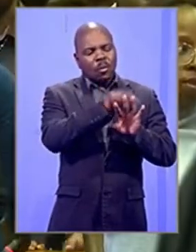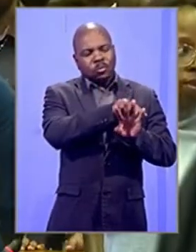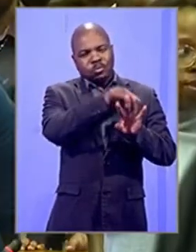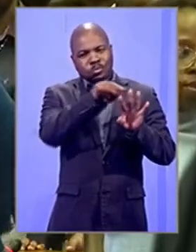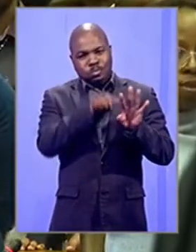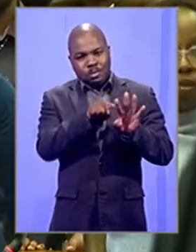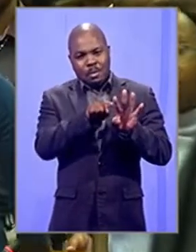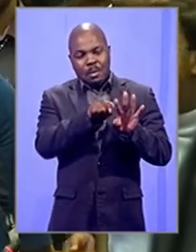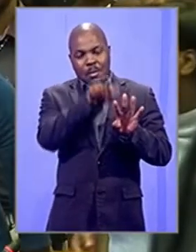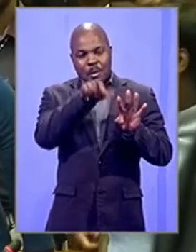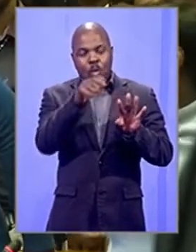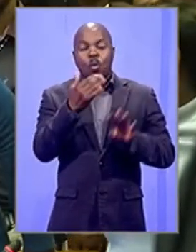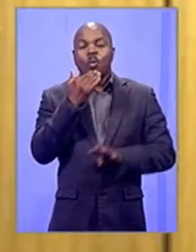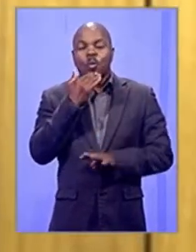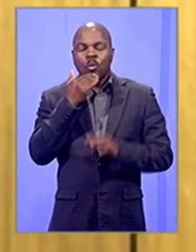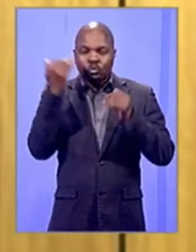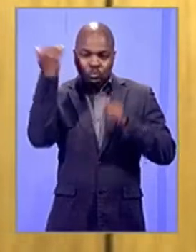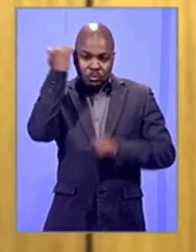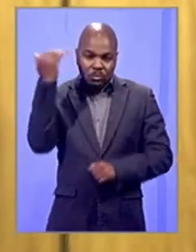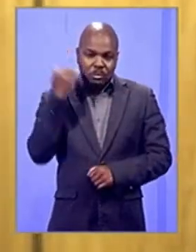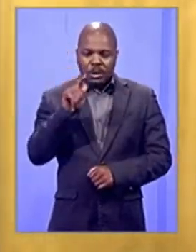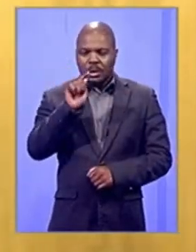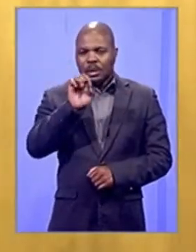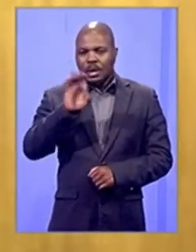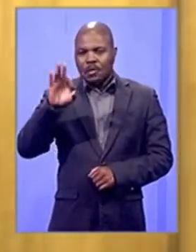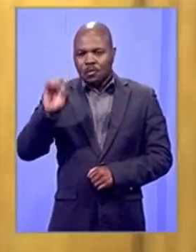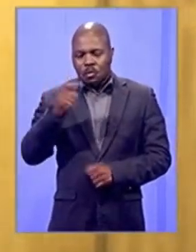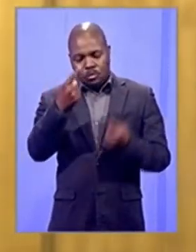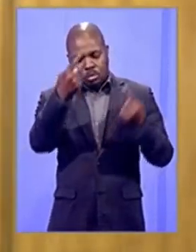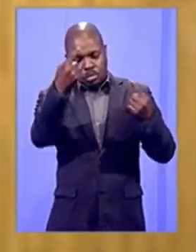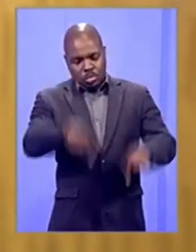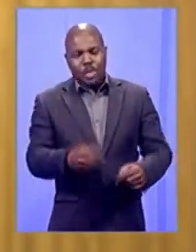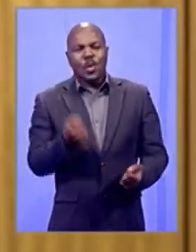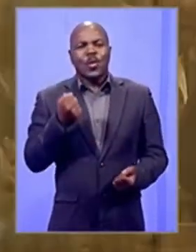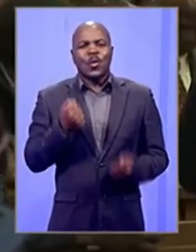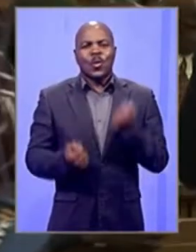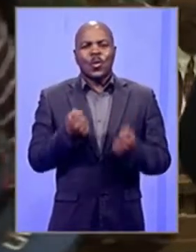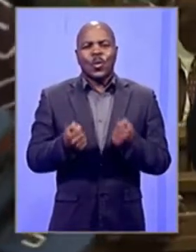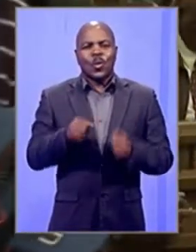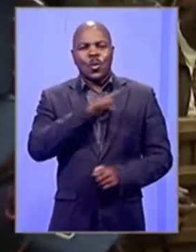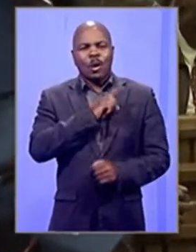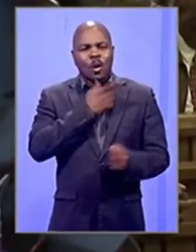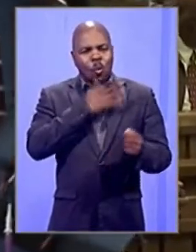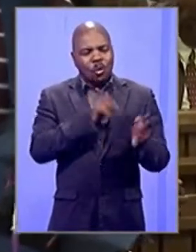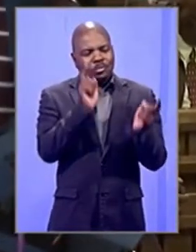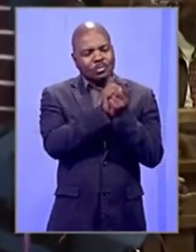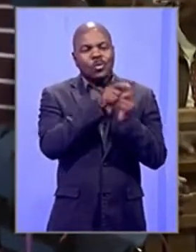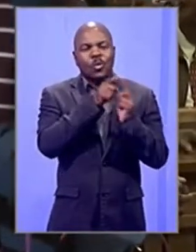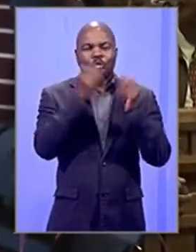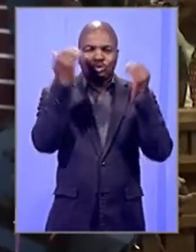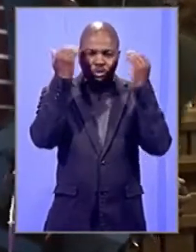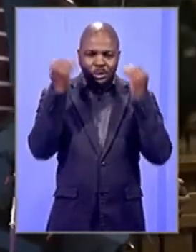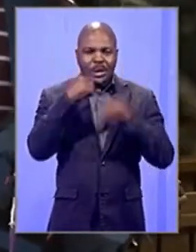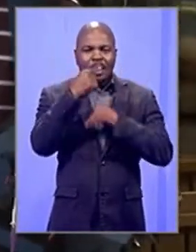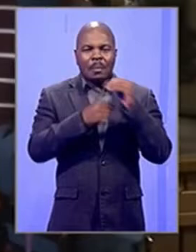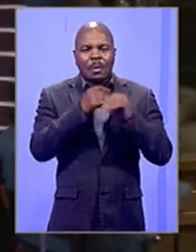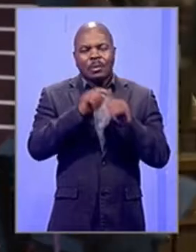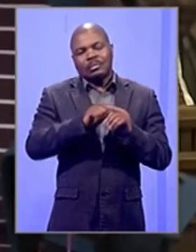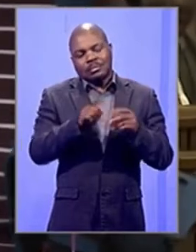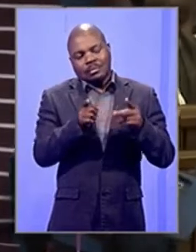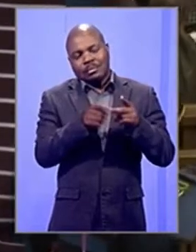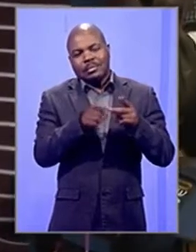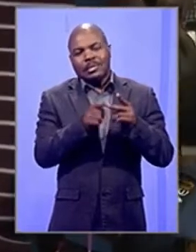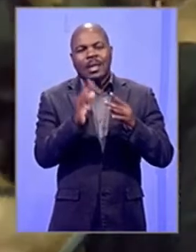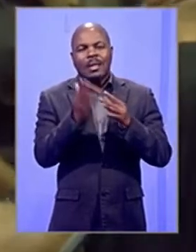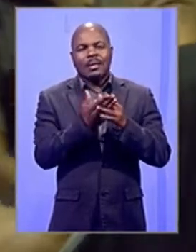go a bone, Advocate Tifo, o gorogile kgorong ya tsheko a nyaka go bona moahlodi ka dokete ye